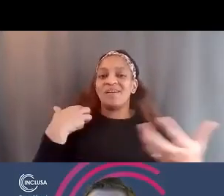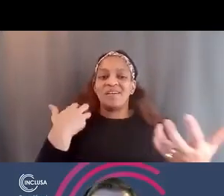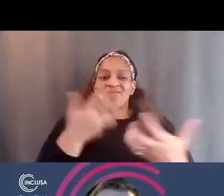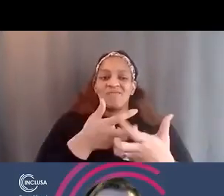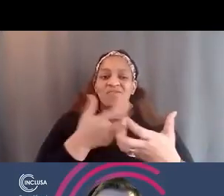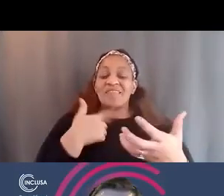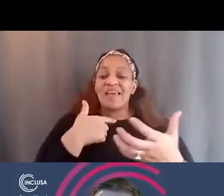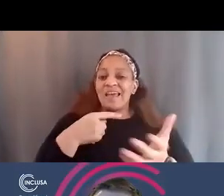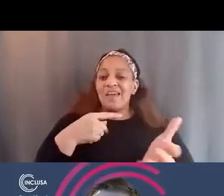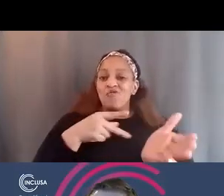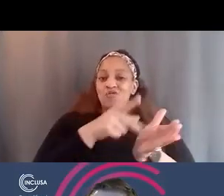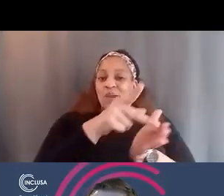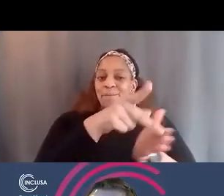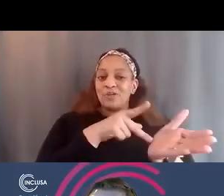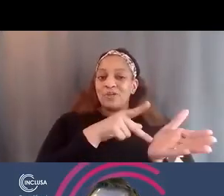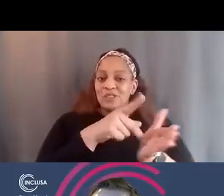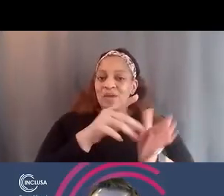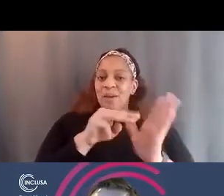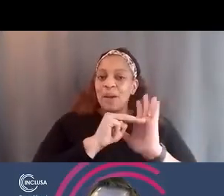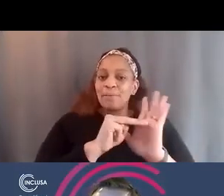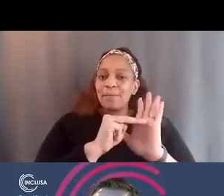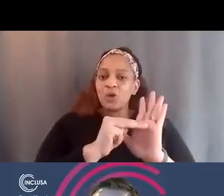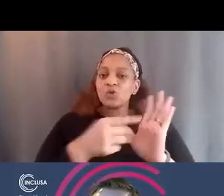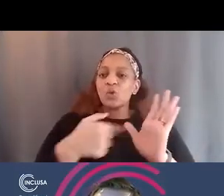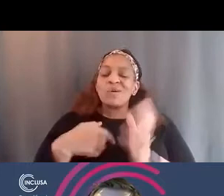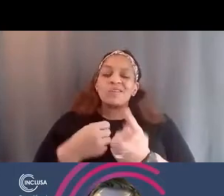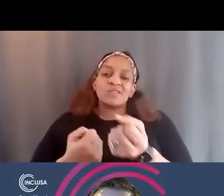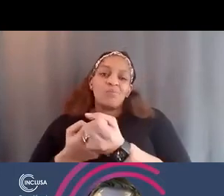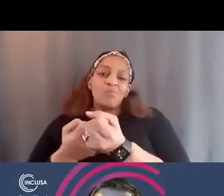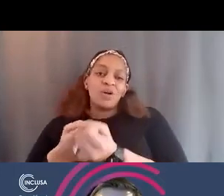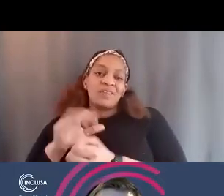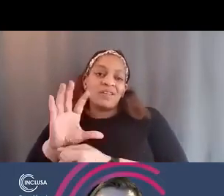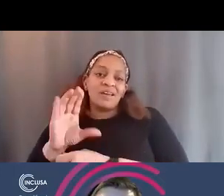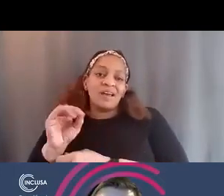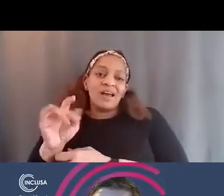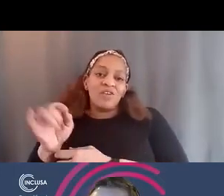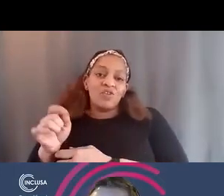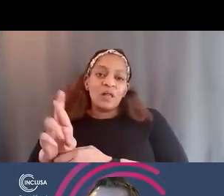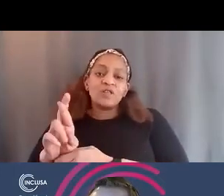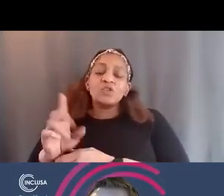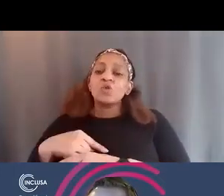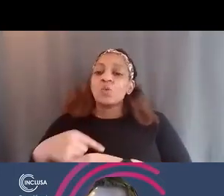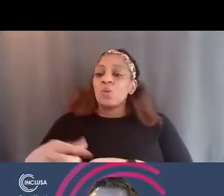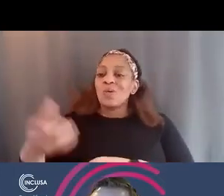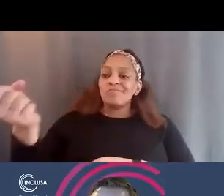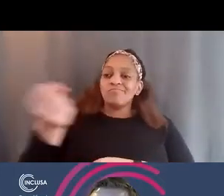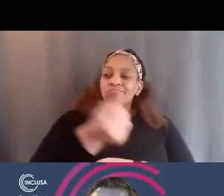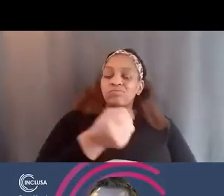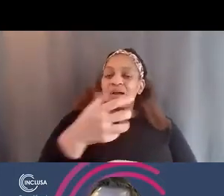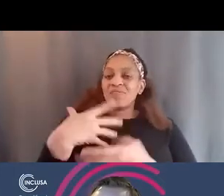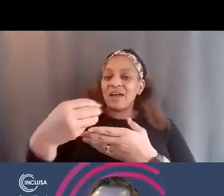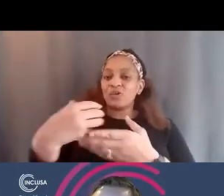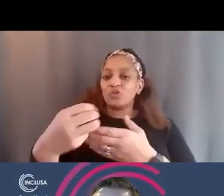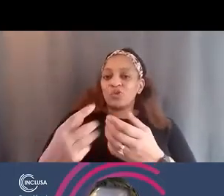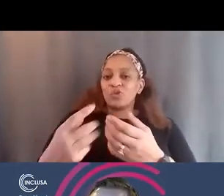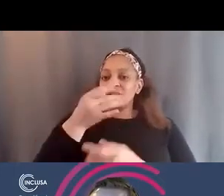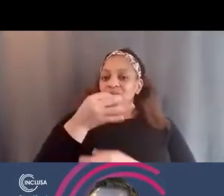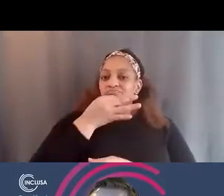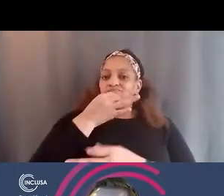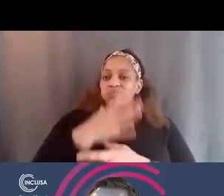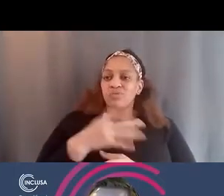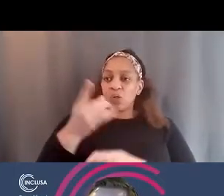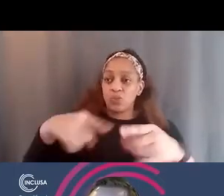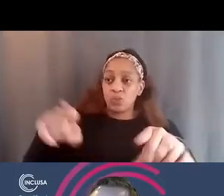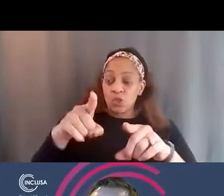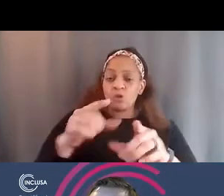model, we're able to support that. And we brought in external experts to help to build that. So it wasn't a managed care organization building an